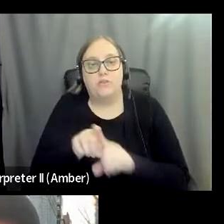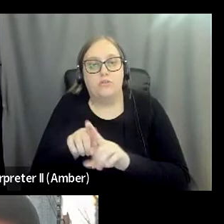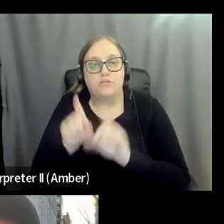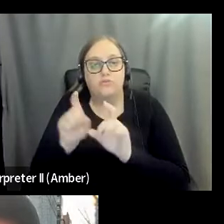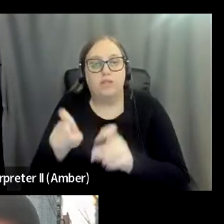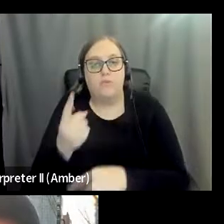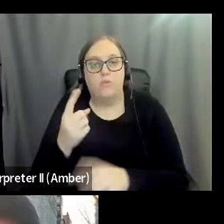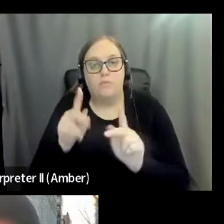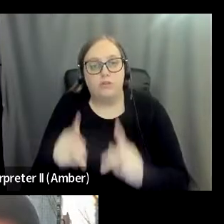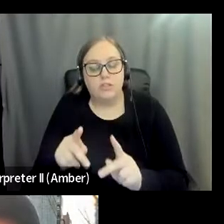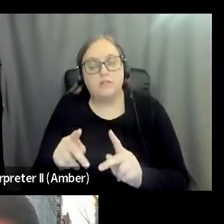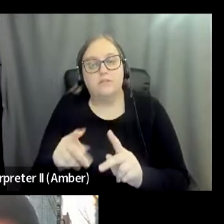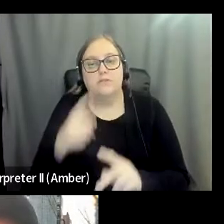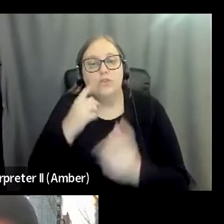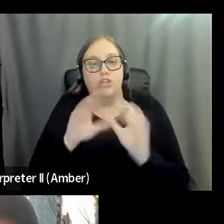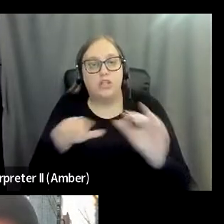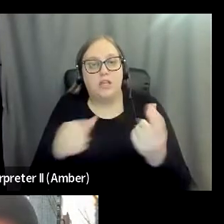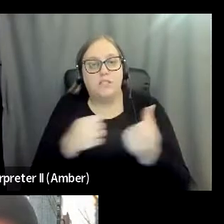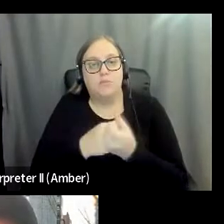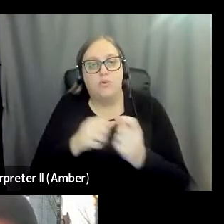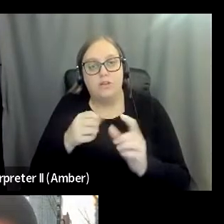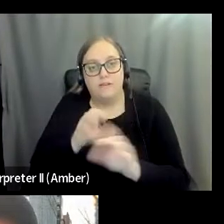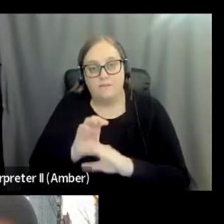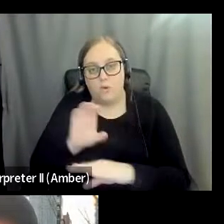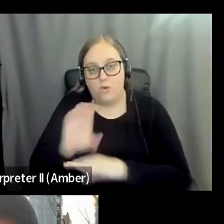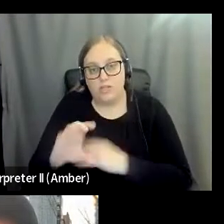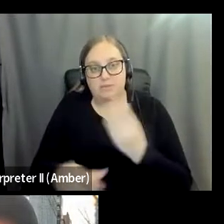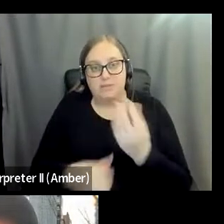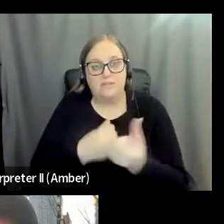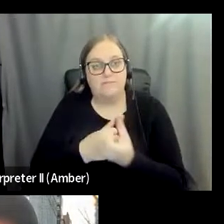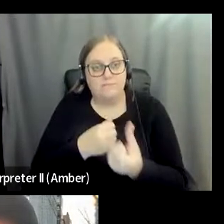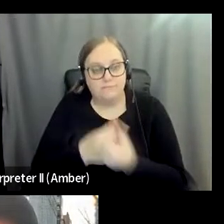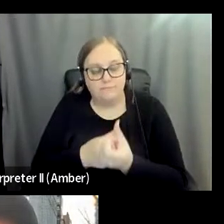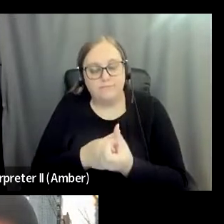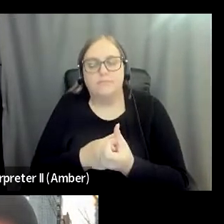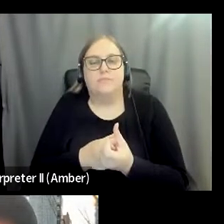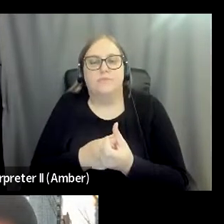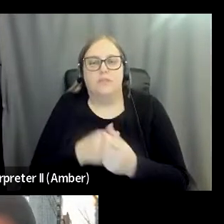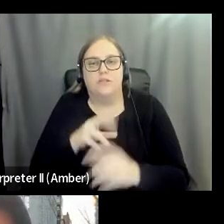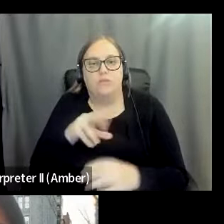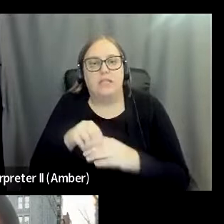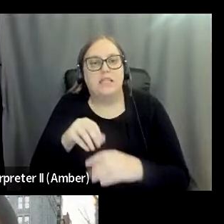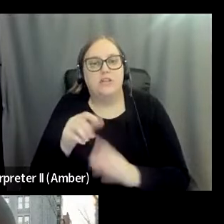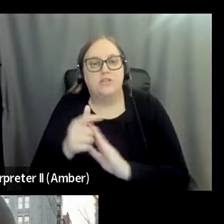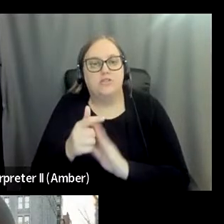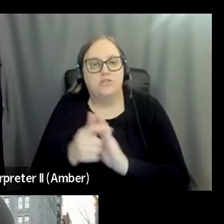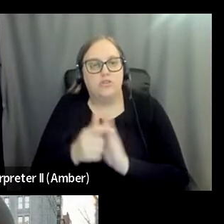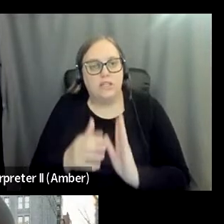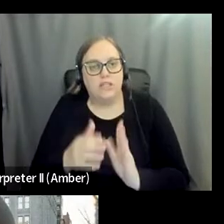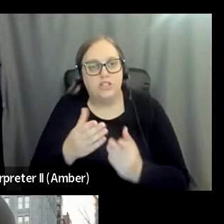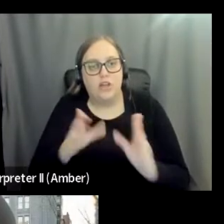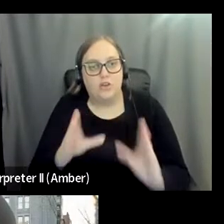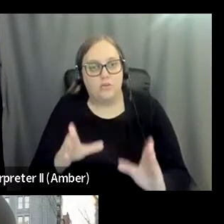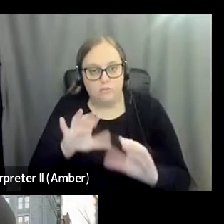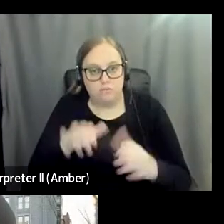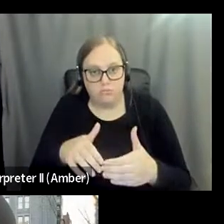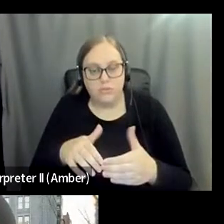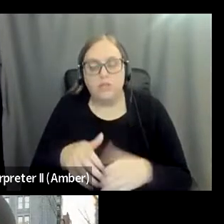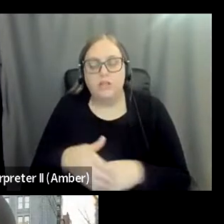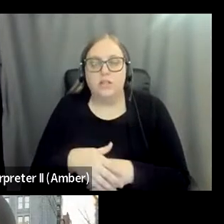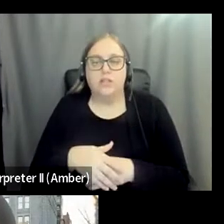to represent the Child Support Enforcement Division of the Office of the Attorney General. The chief judge of the Superior